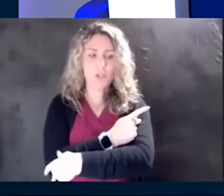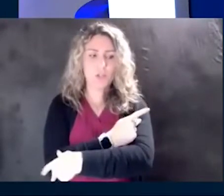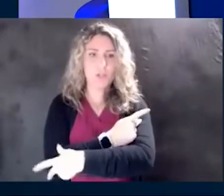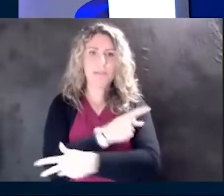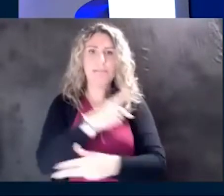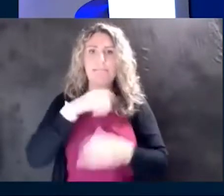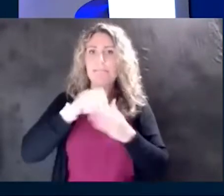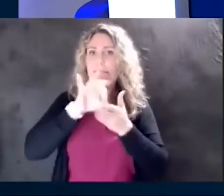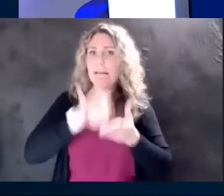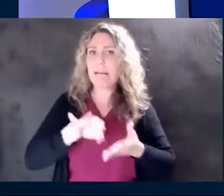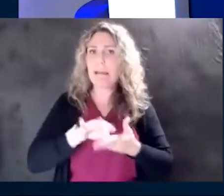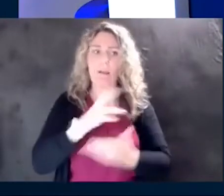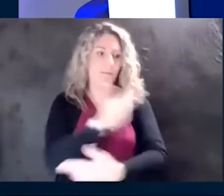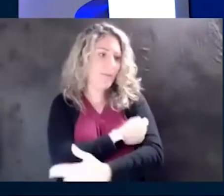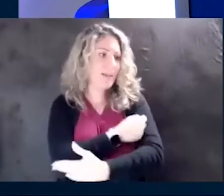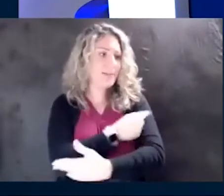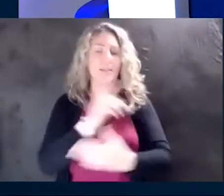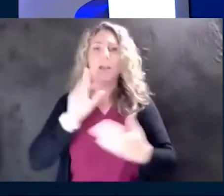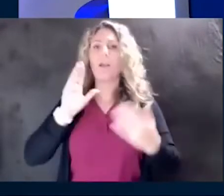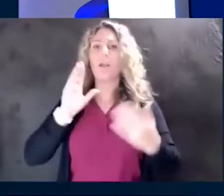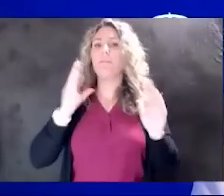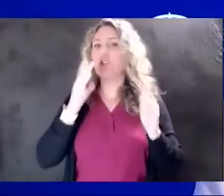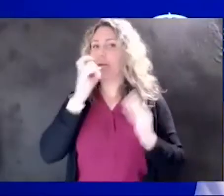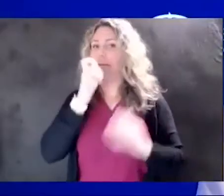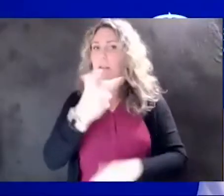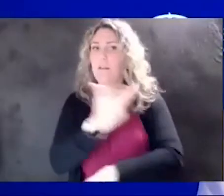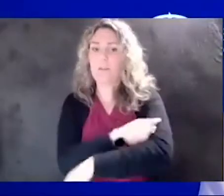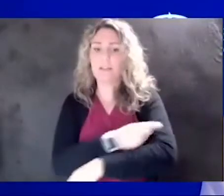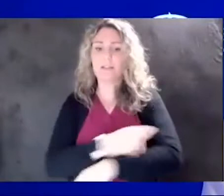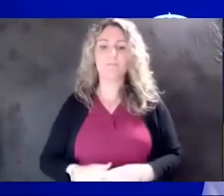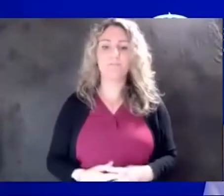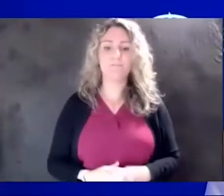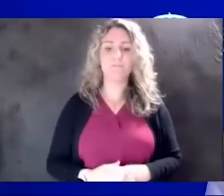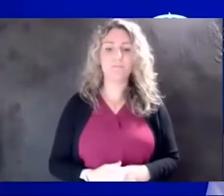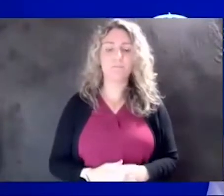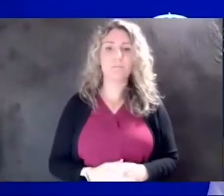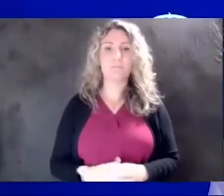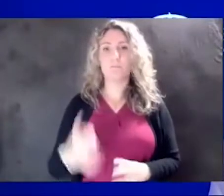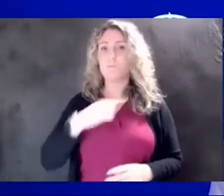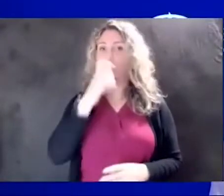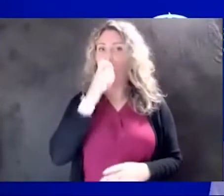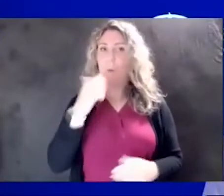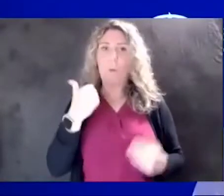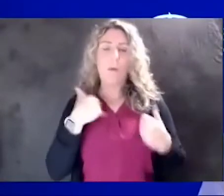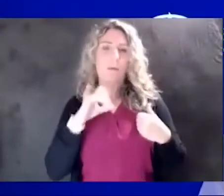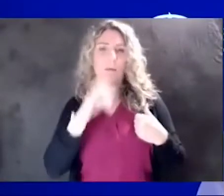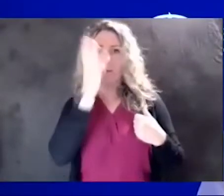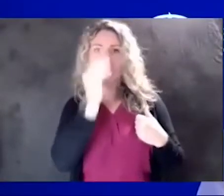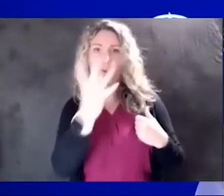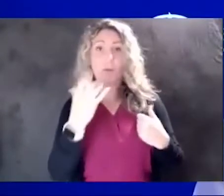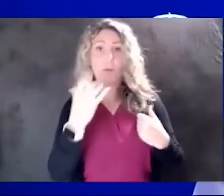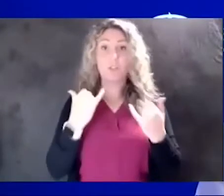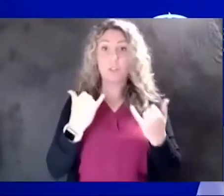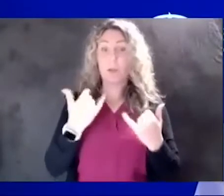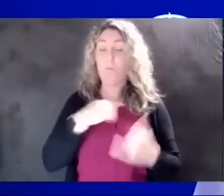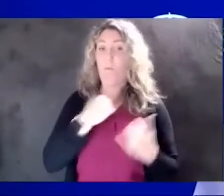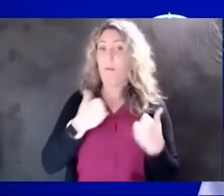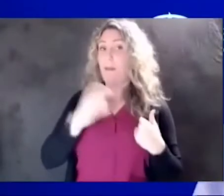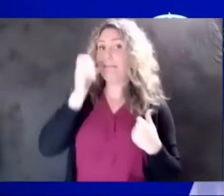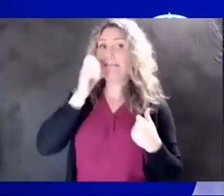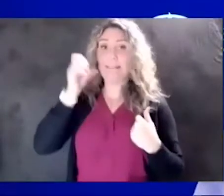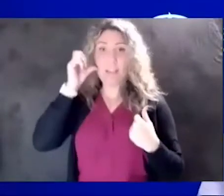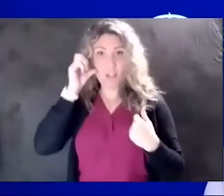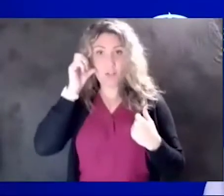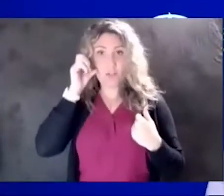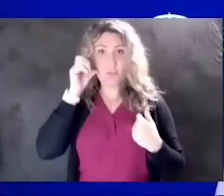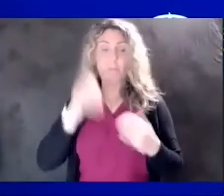vaccinated versus unvaccinated? Mm-hmm. We don't have that information today. We had it yesterday. As we have